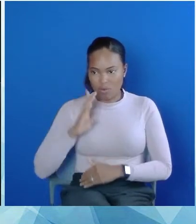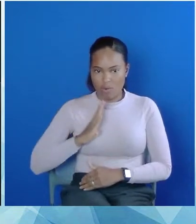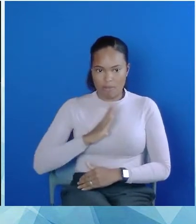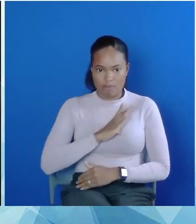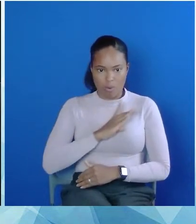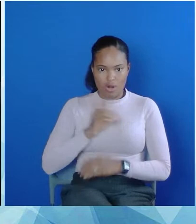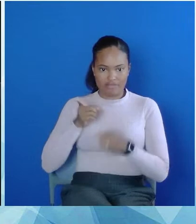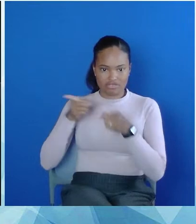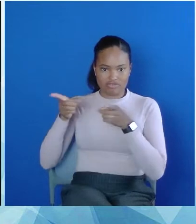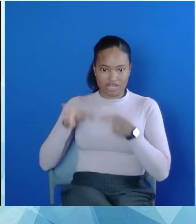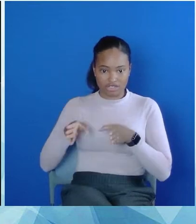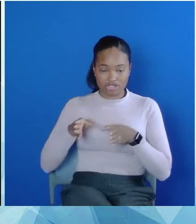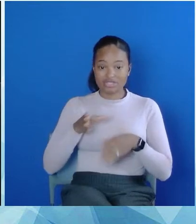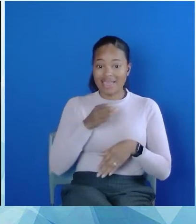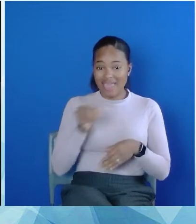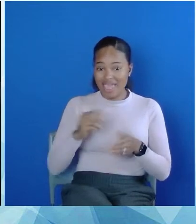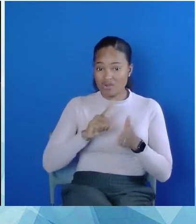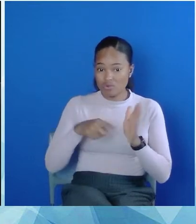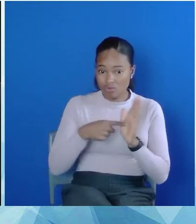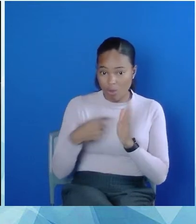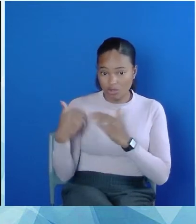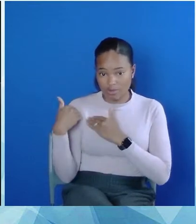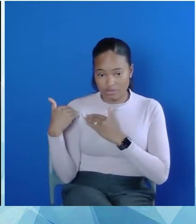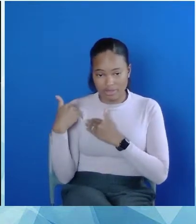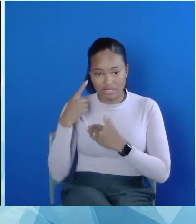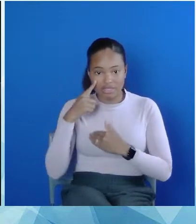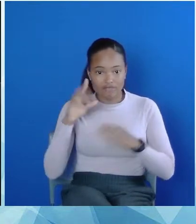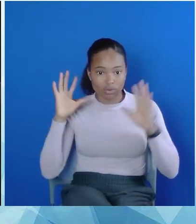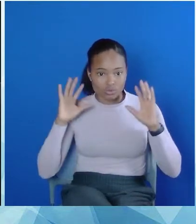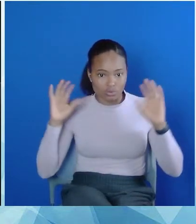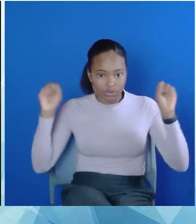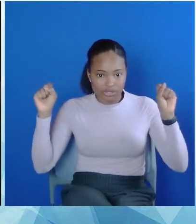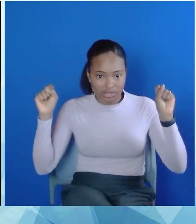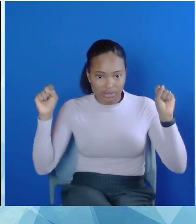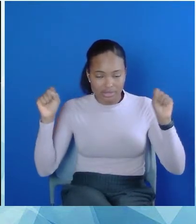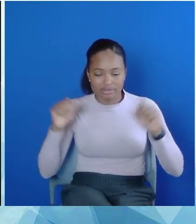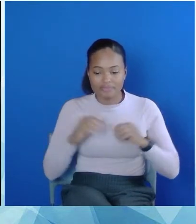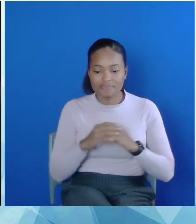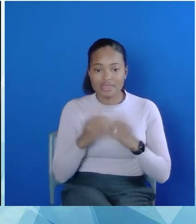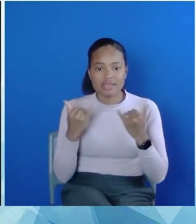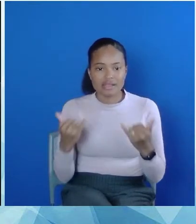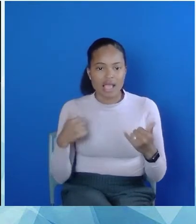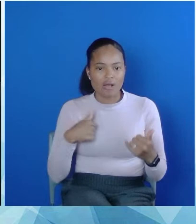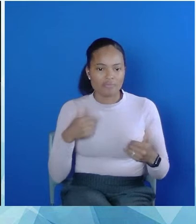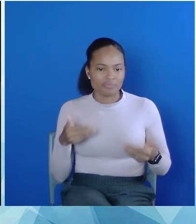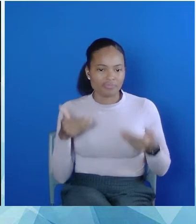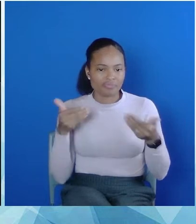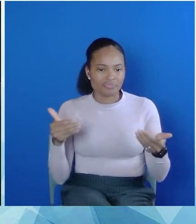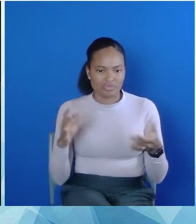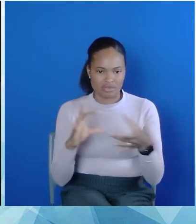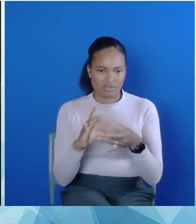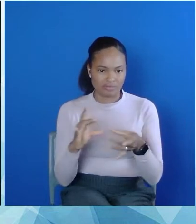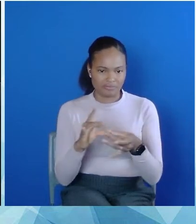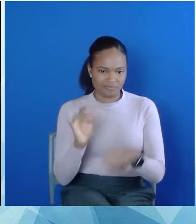the superintendent. So I will go ahead and comment on that as well now.